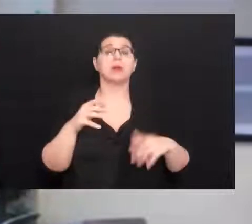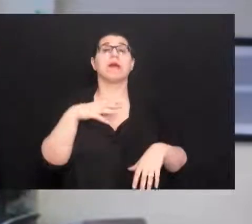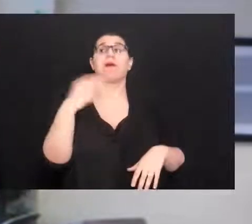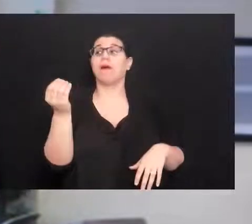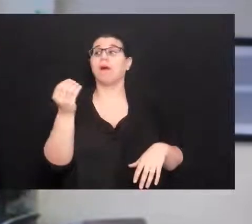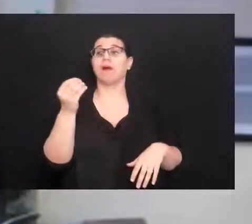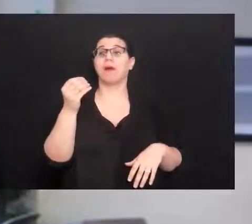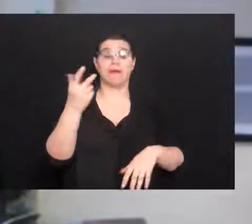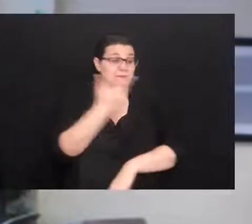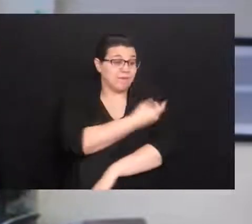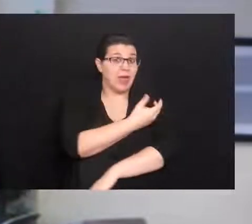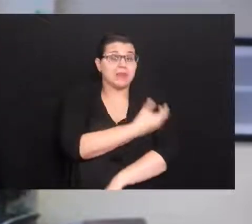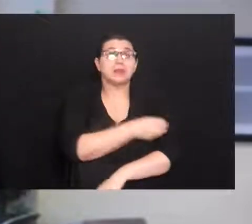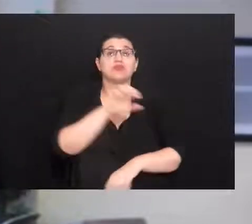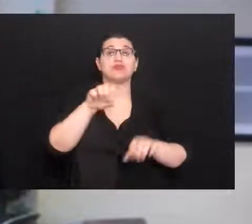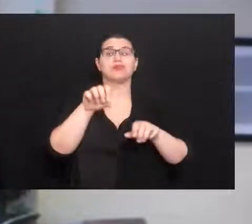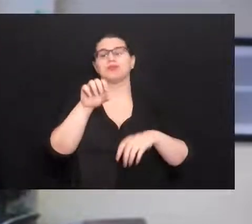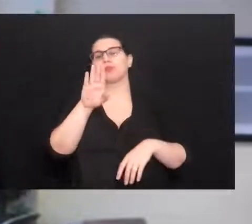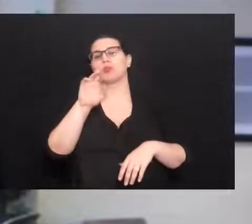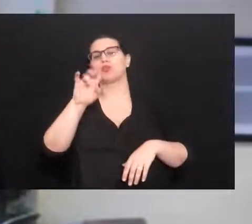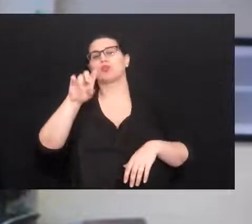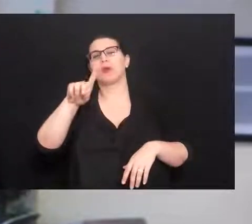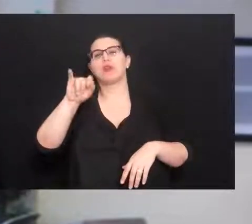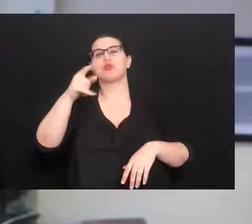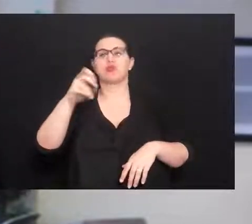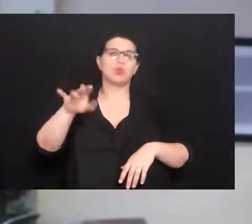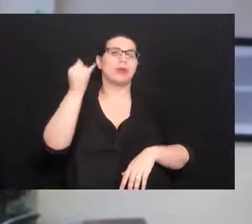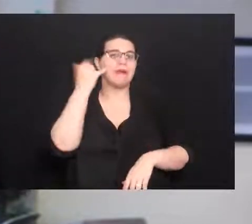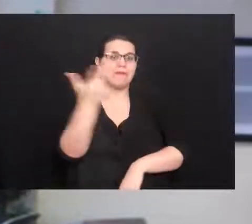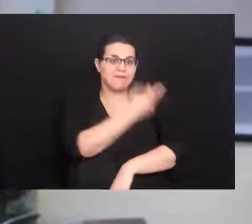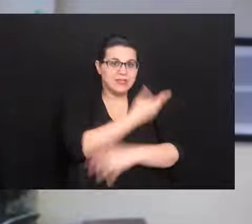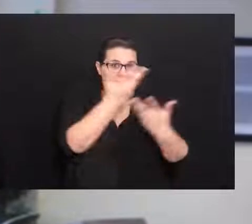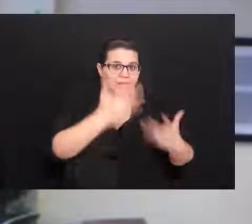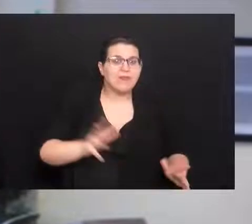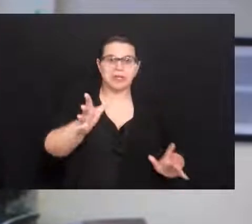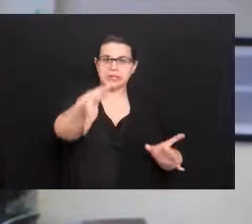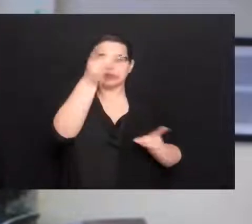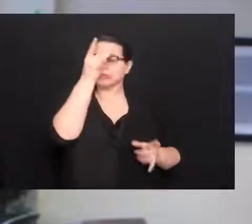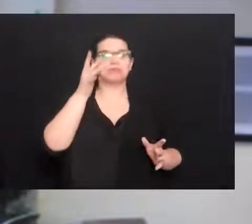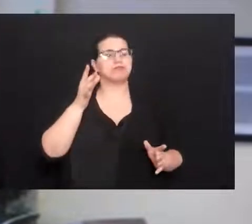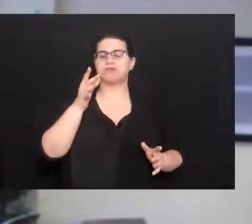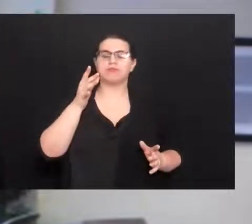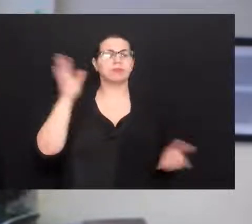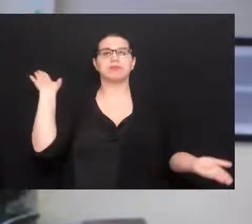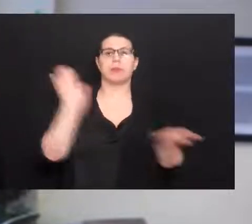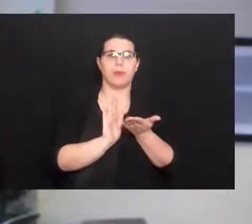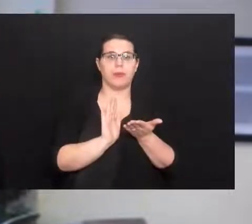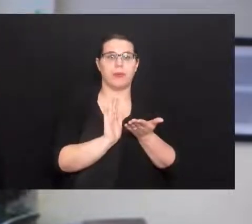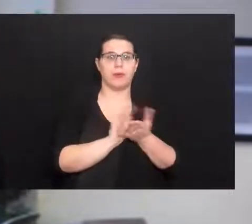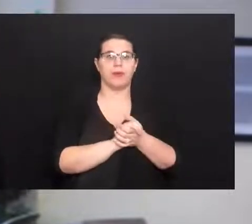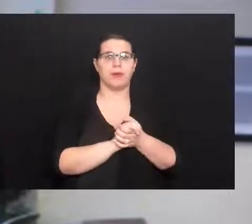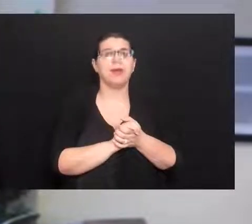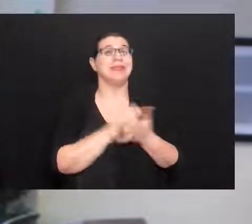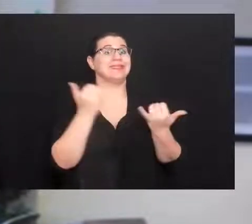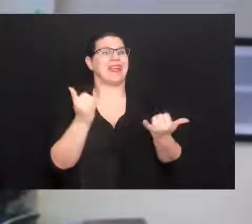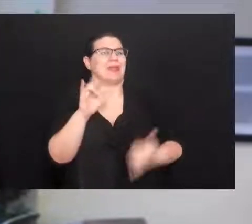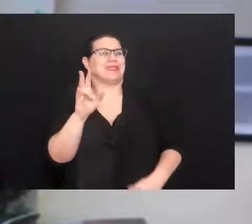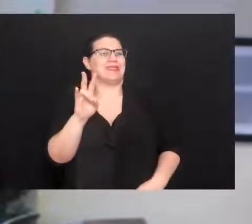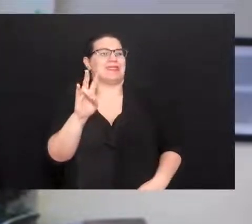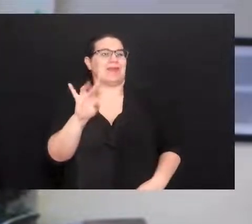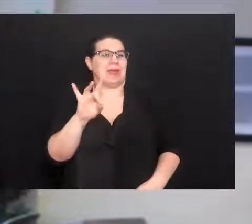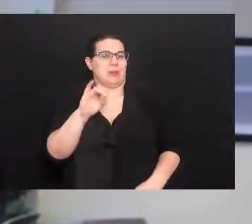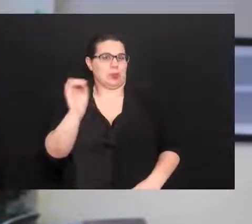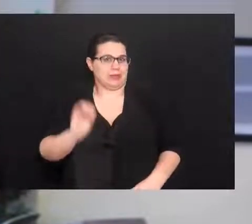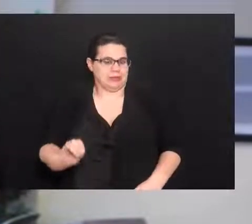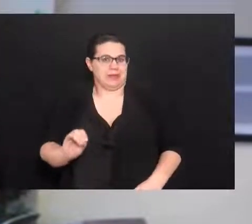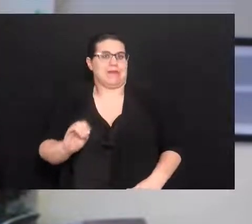vaccine breakthroughs. And now over 70% of their hospitalized people are unvaccinated. So boosters